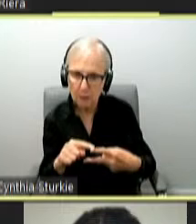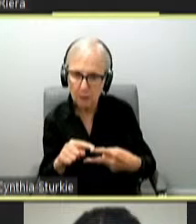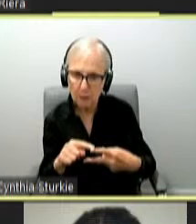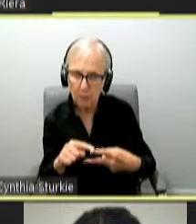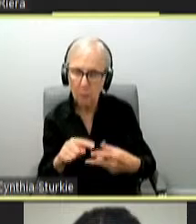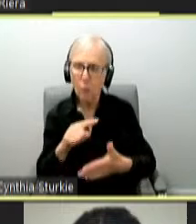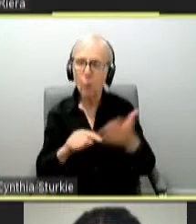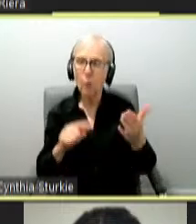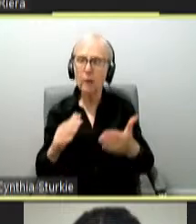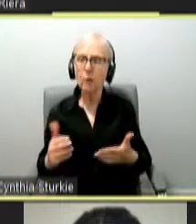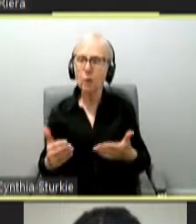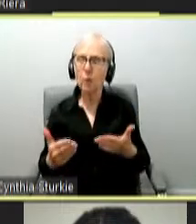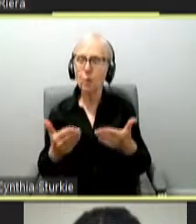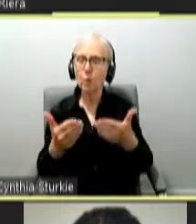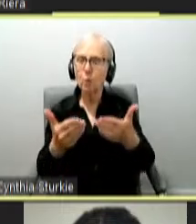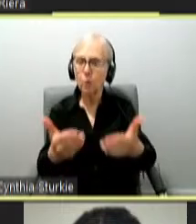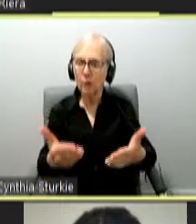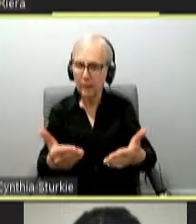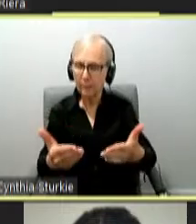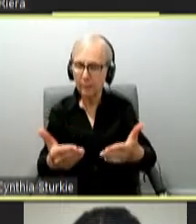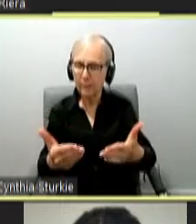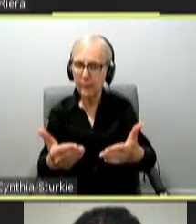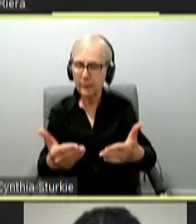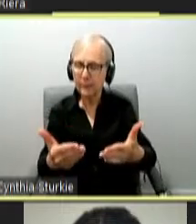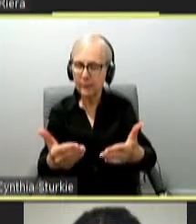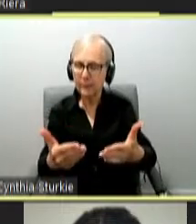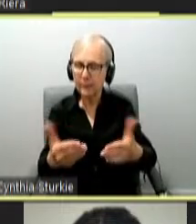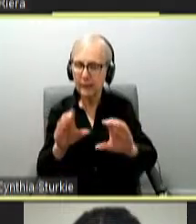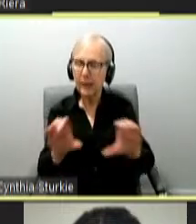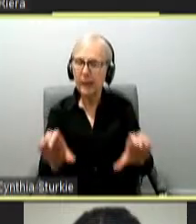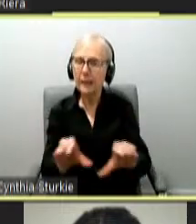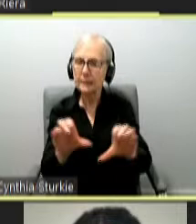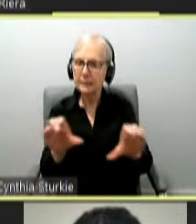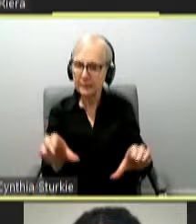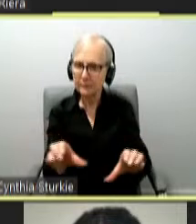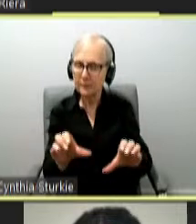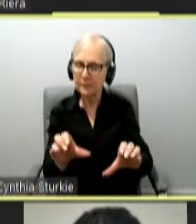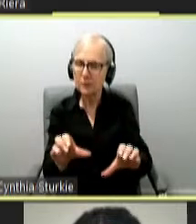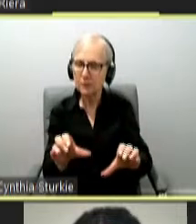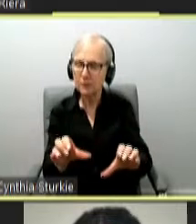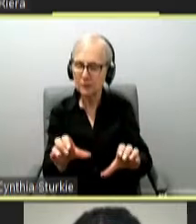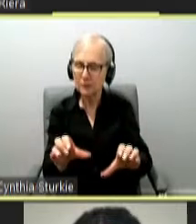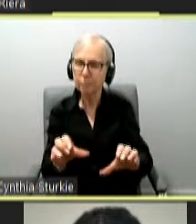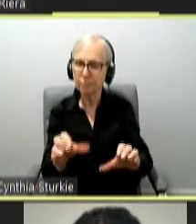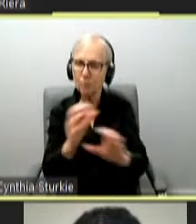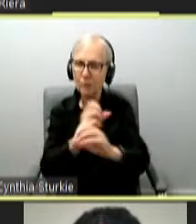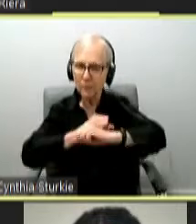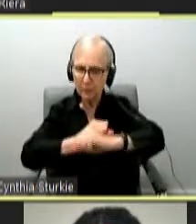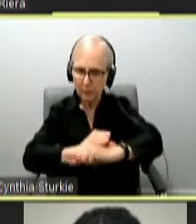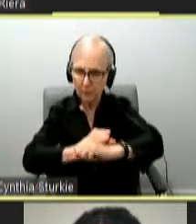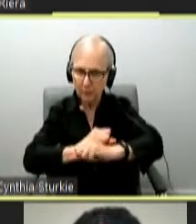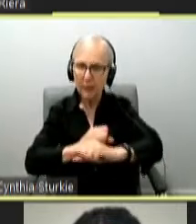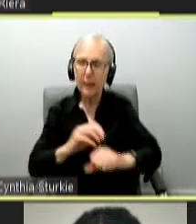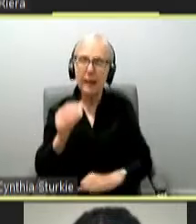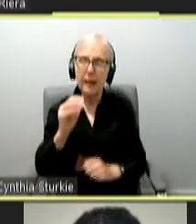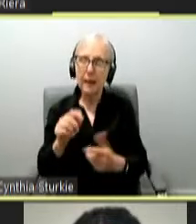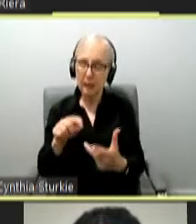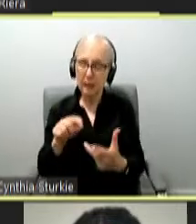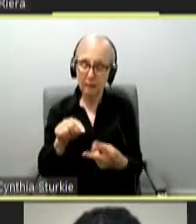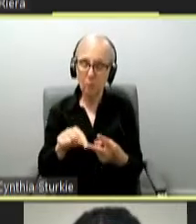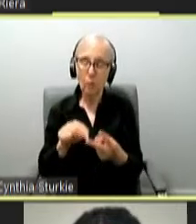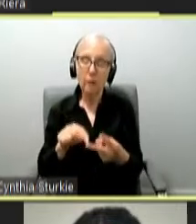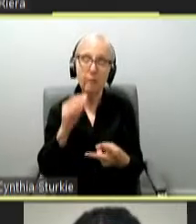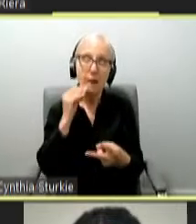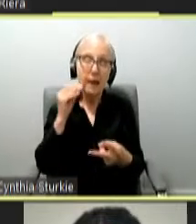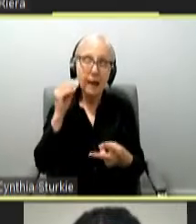right now for the public, those who are safe, to continue being safe? And when it comes to at-home testing, do